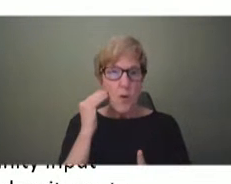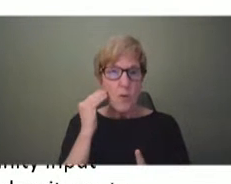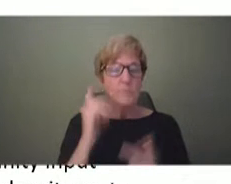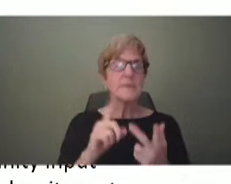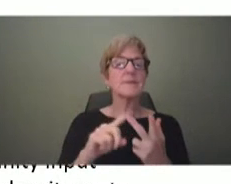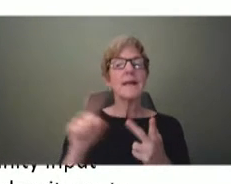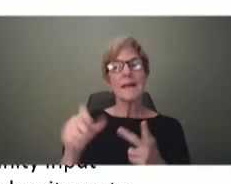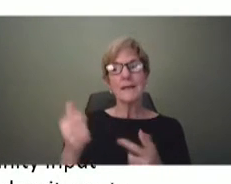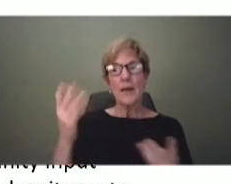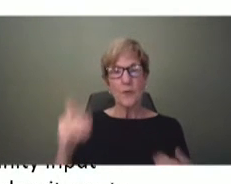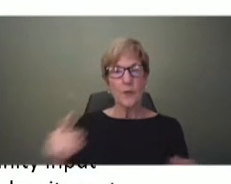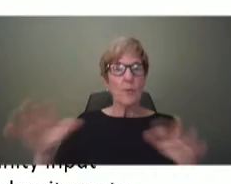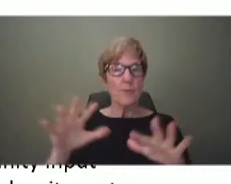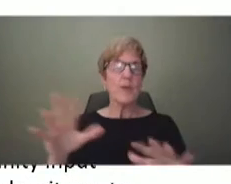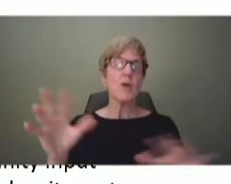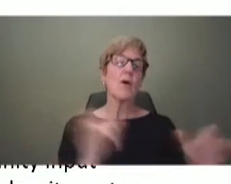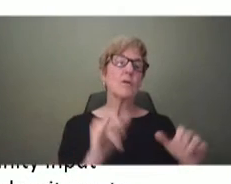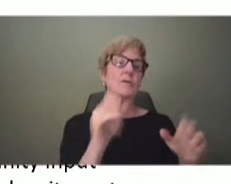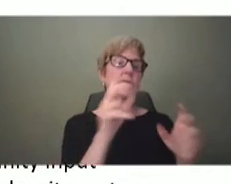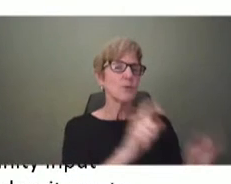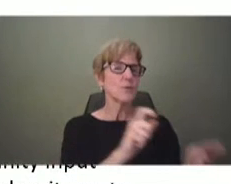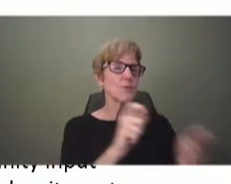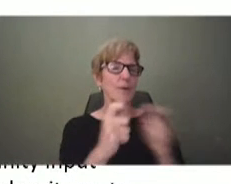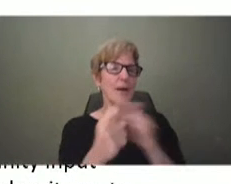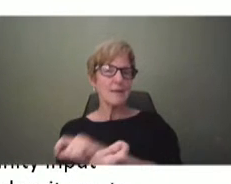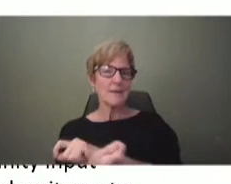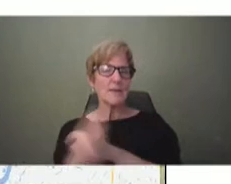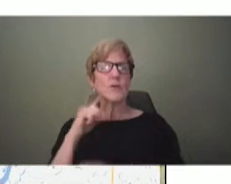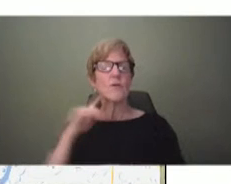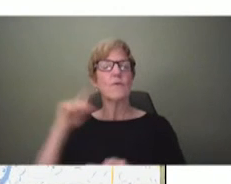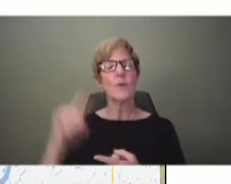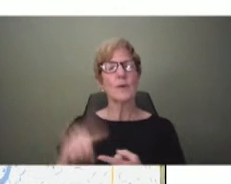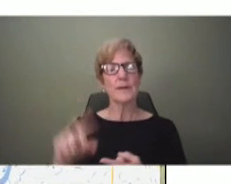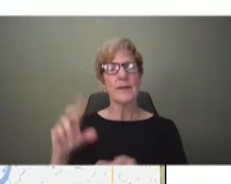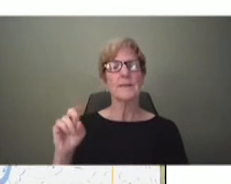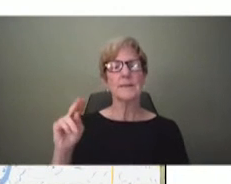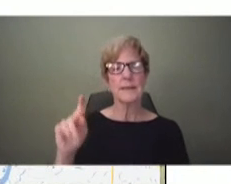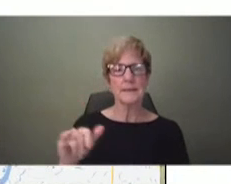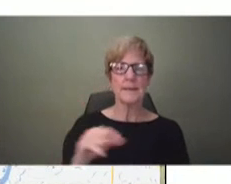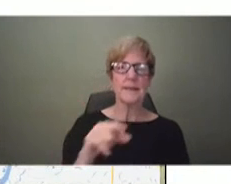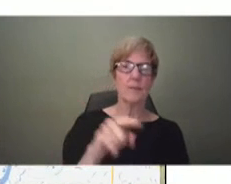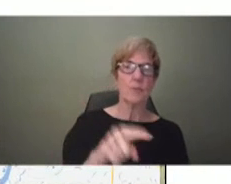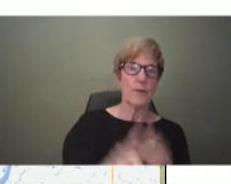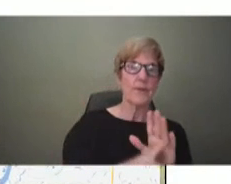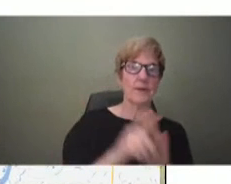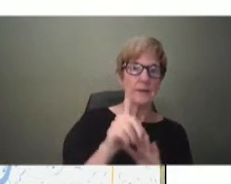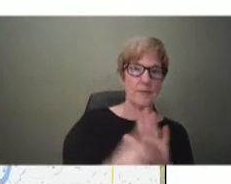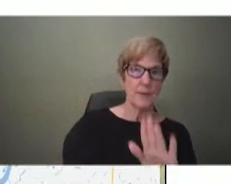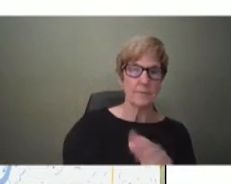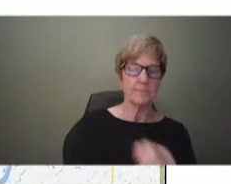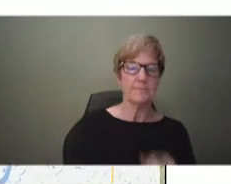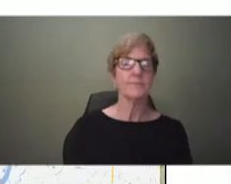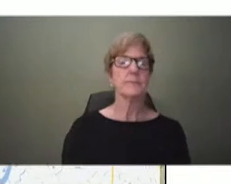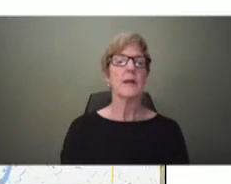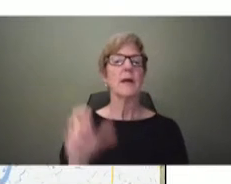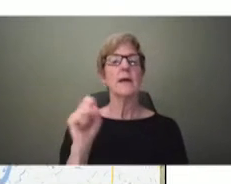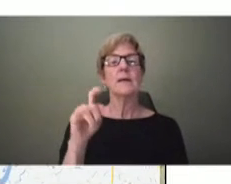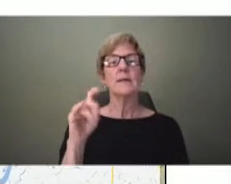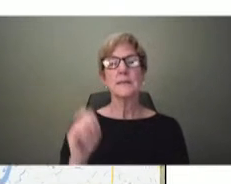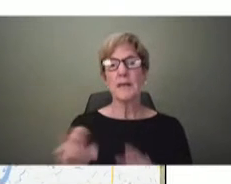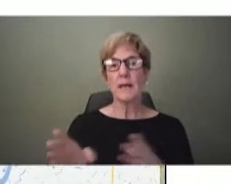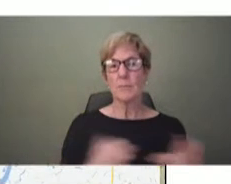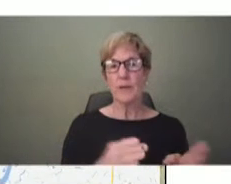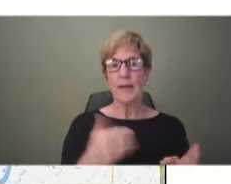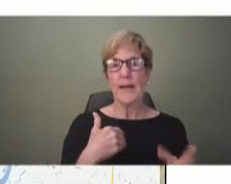this that can also make a transition to a lower density as those develop proposed site plan has a new